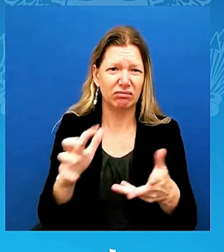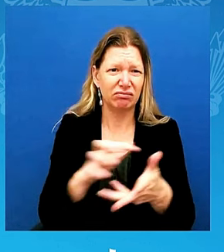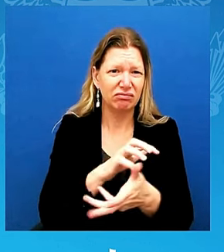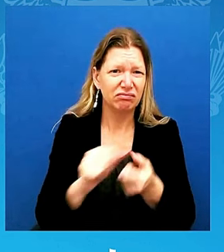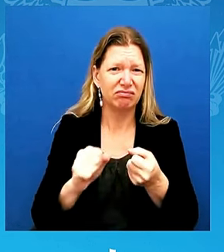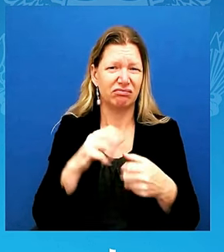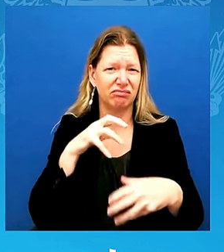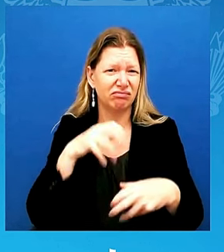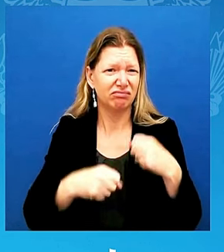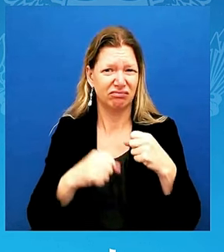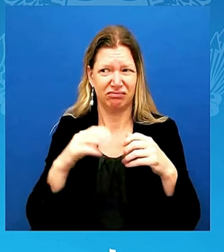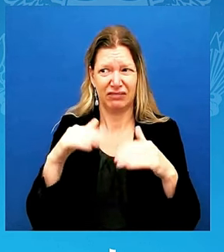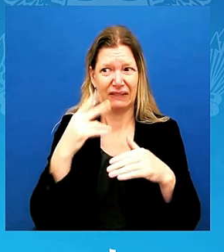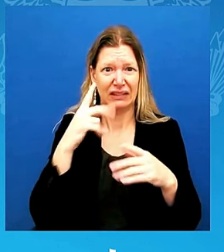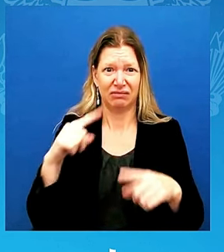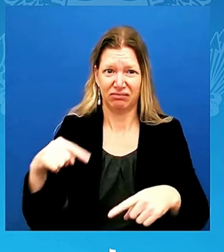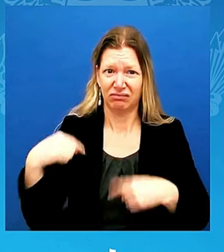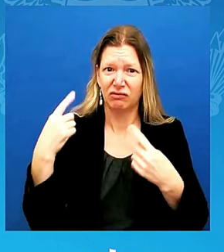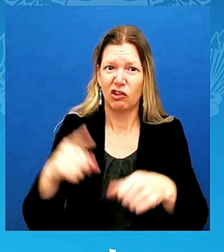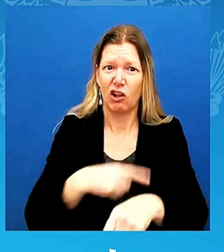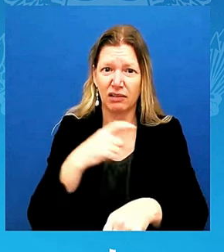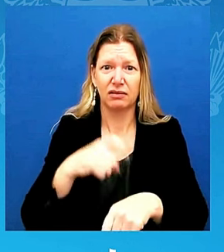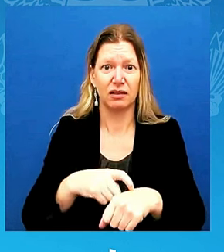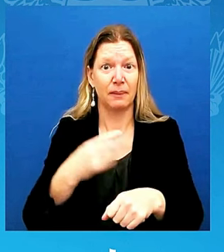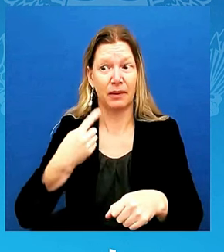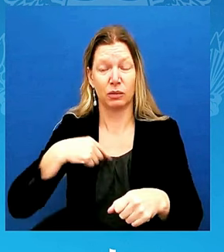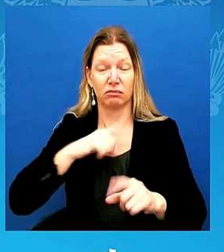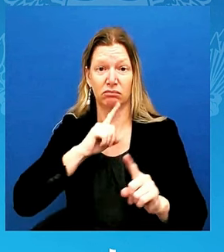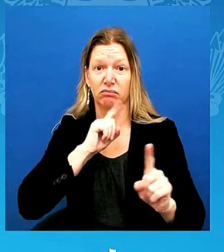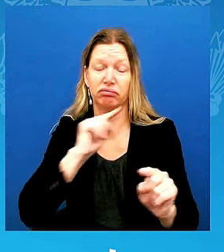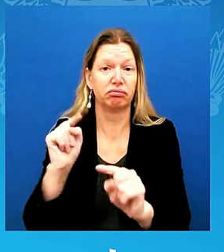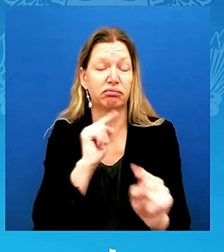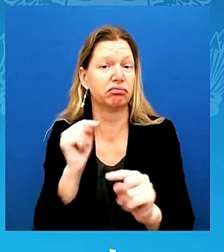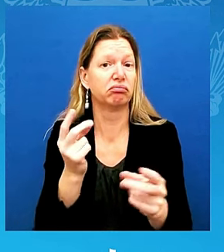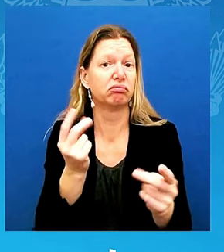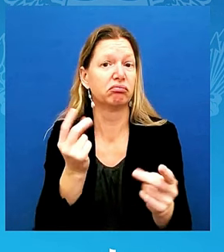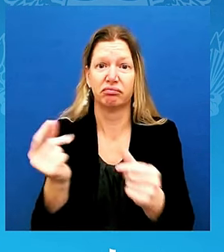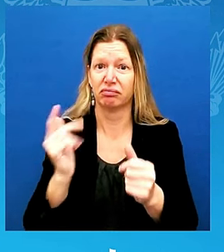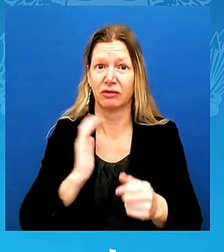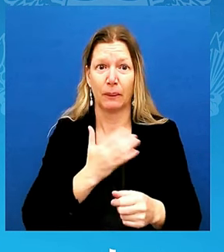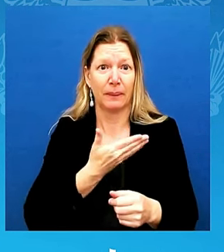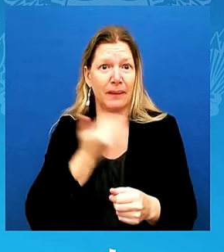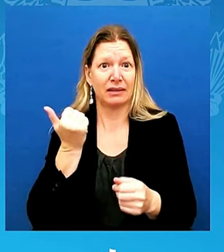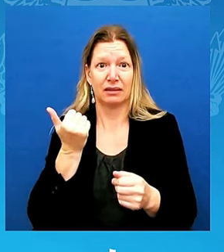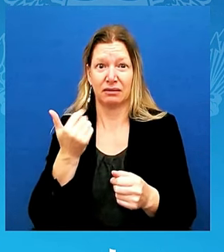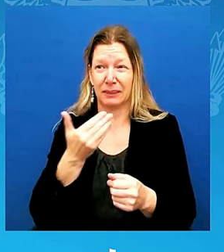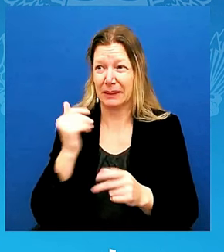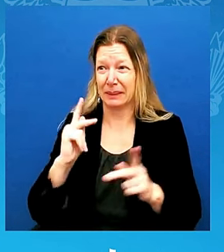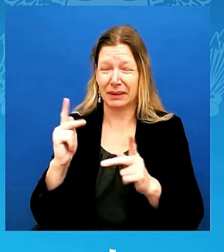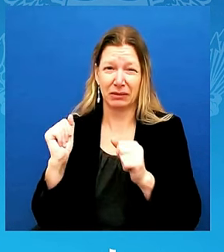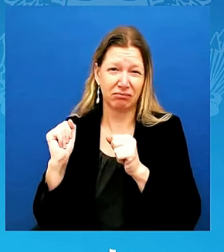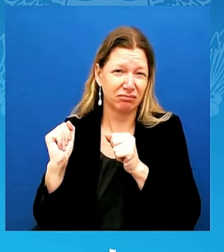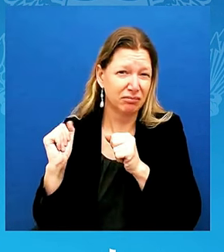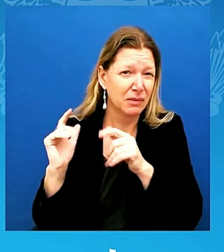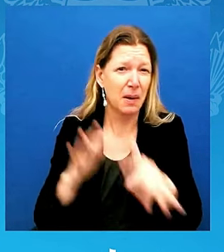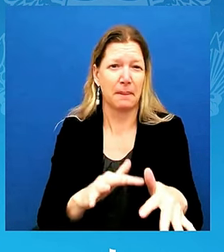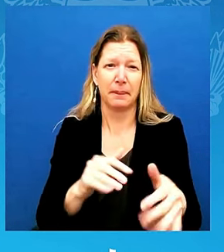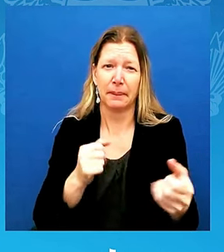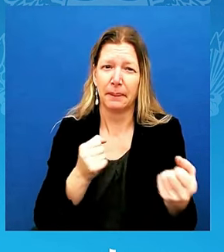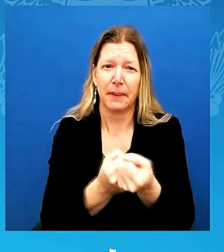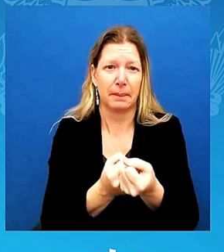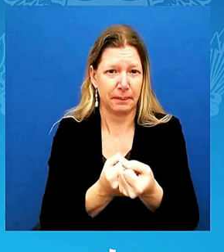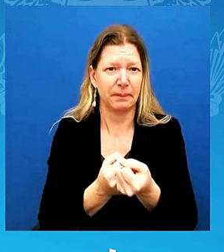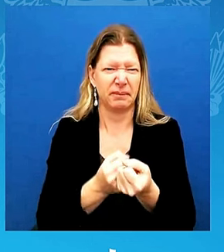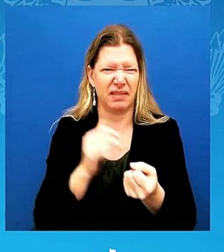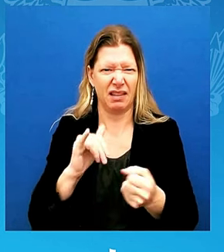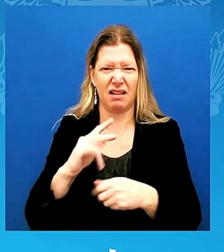our best, with the best folks who are on the ground and here, doing the kind of work that is about rising to a moment of